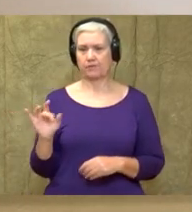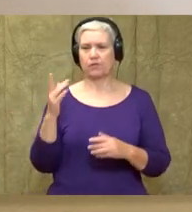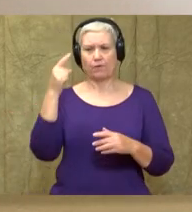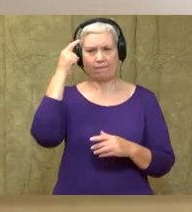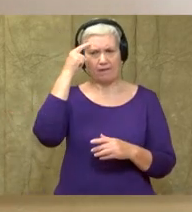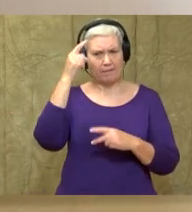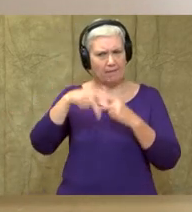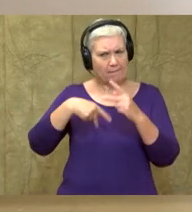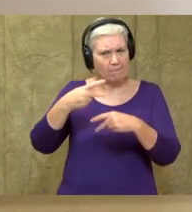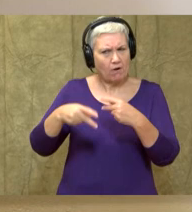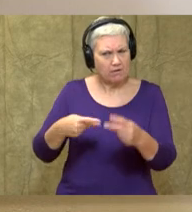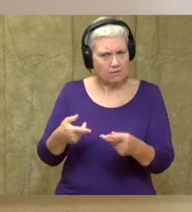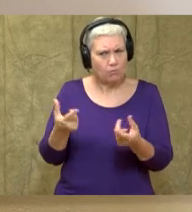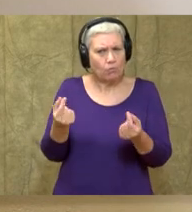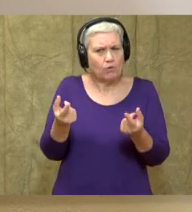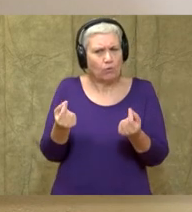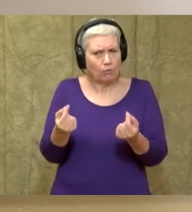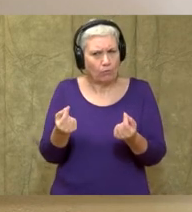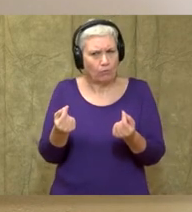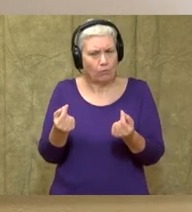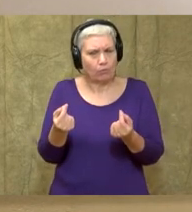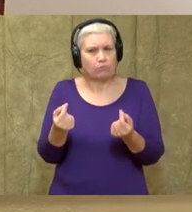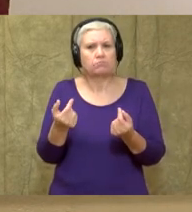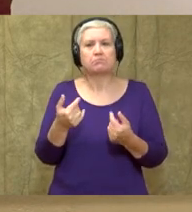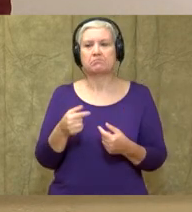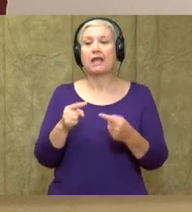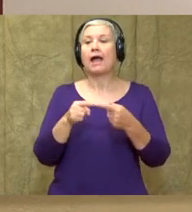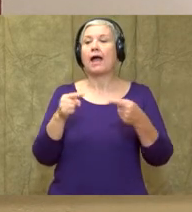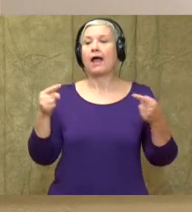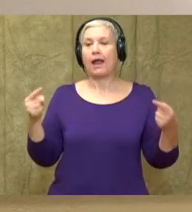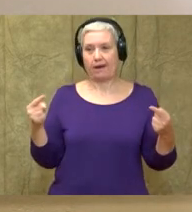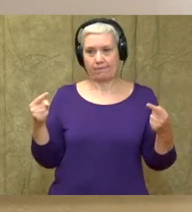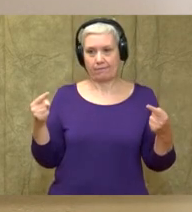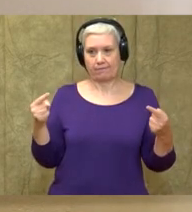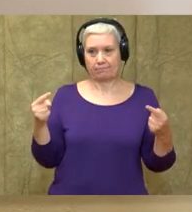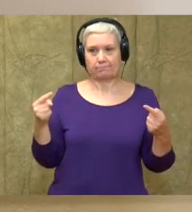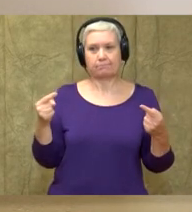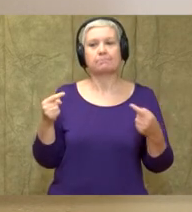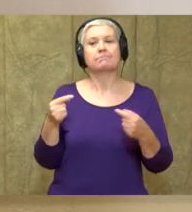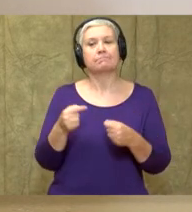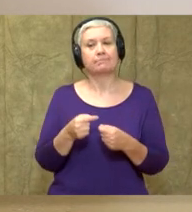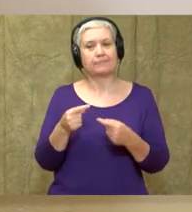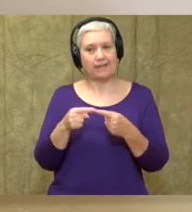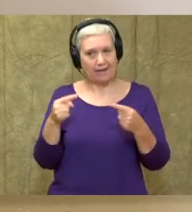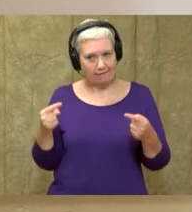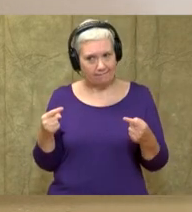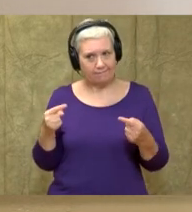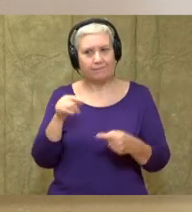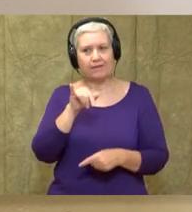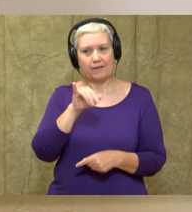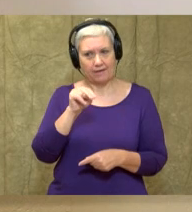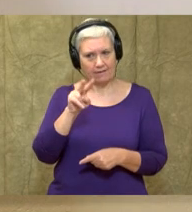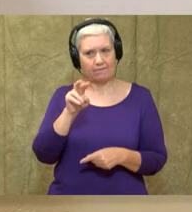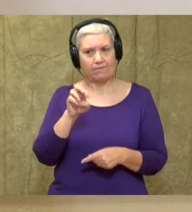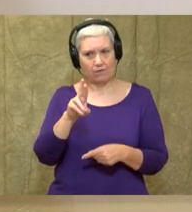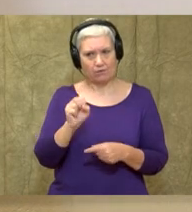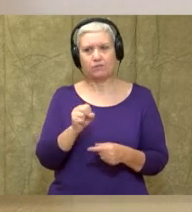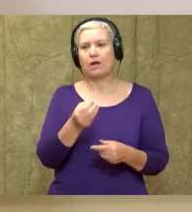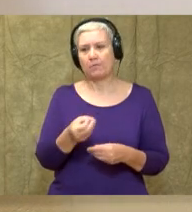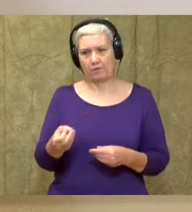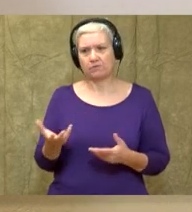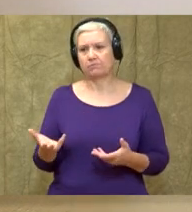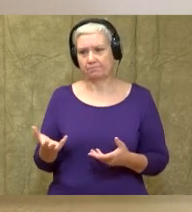process, I performed an inverse operation here. I performed inverse operations here. And then going into that last